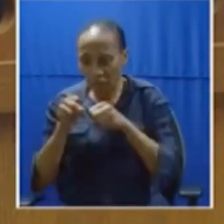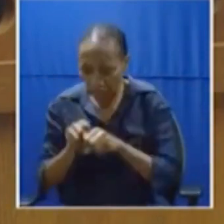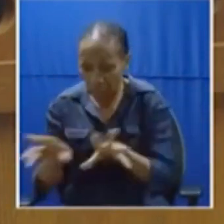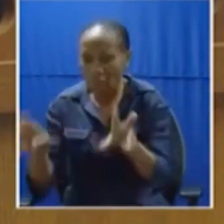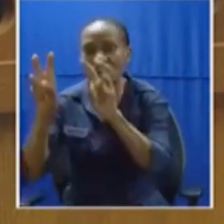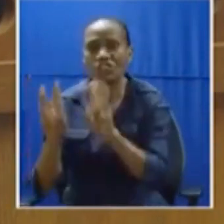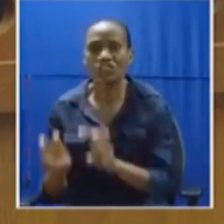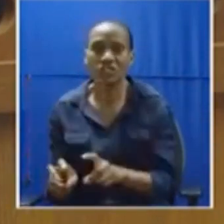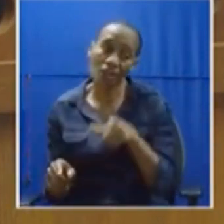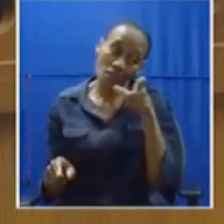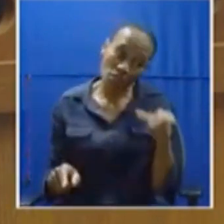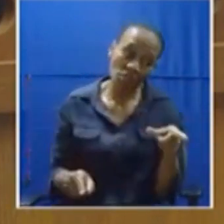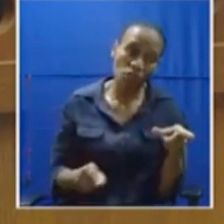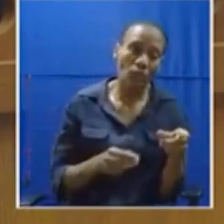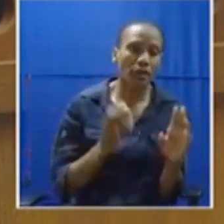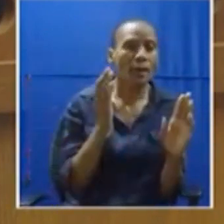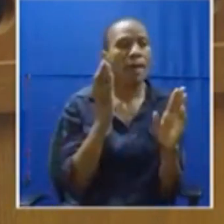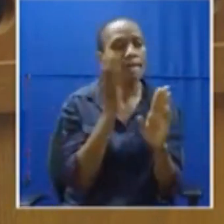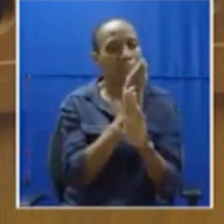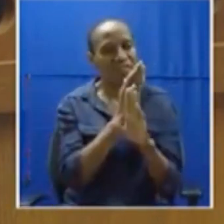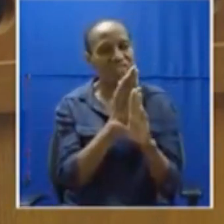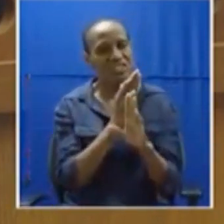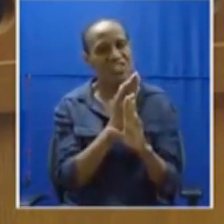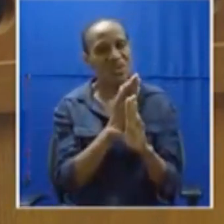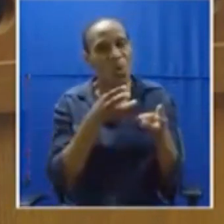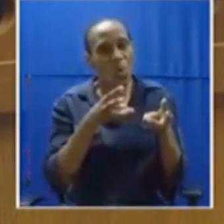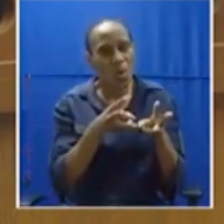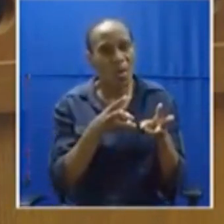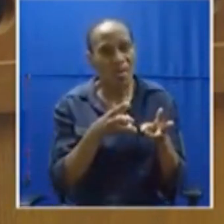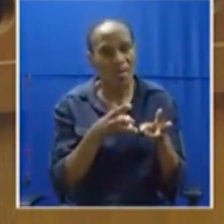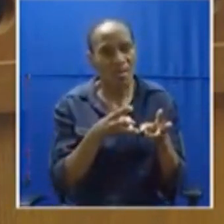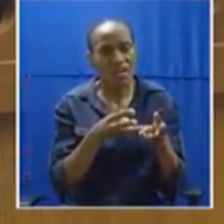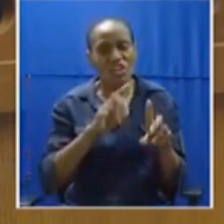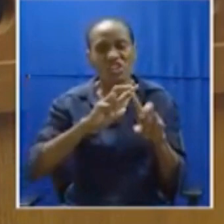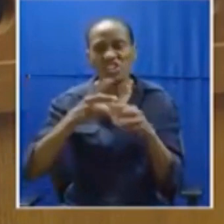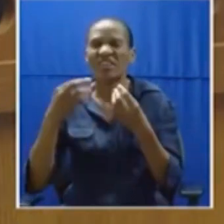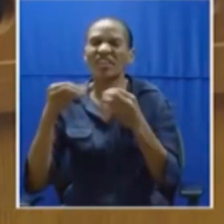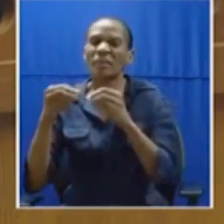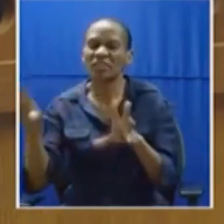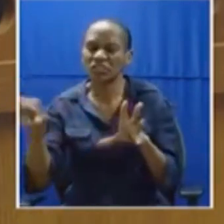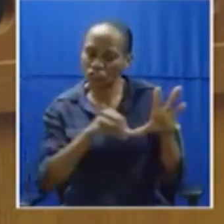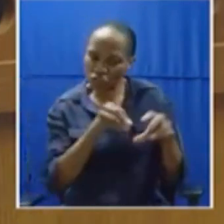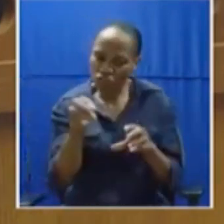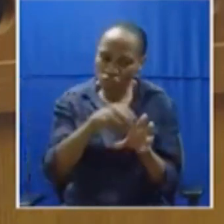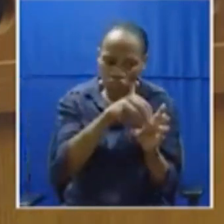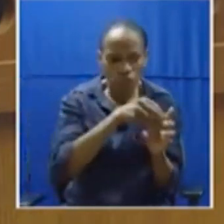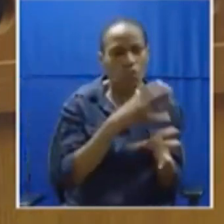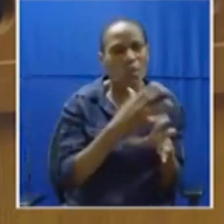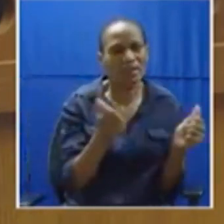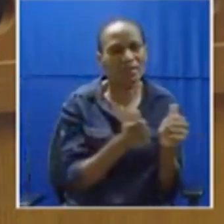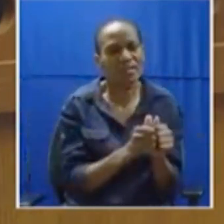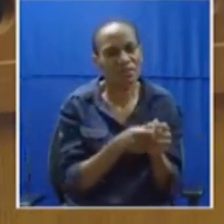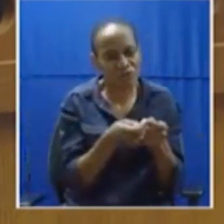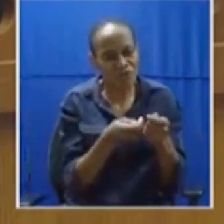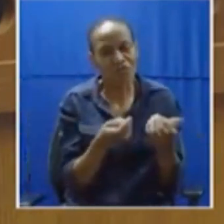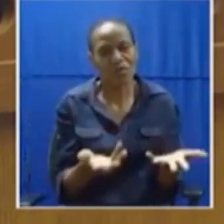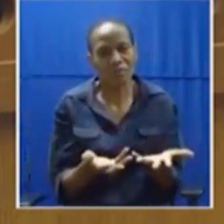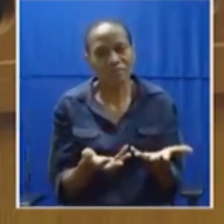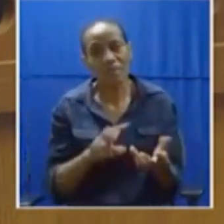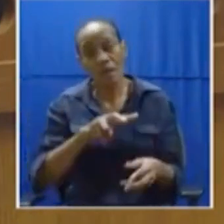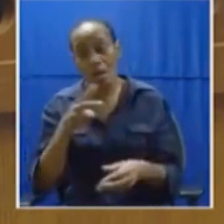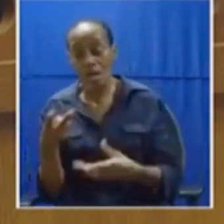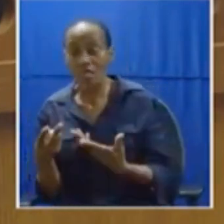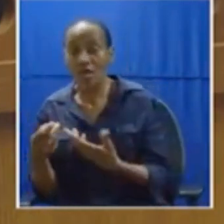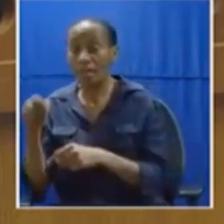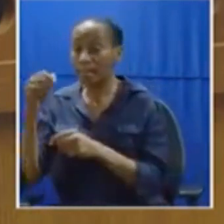be privatized over time to compete with other independent power producers on an equal footing. Well-functioning metros will be able to